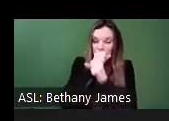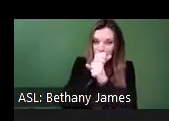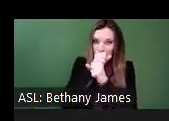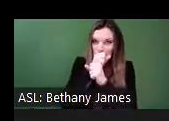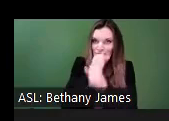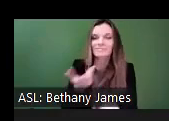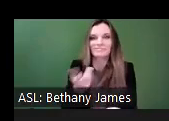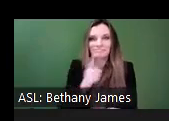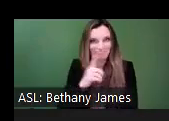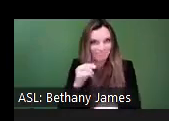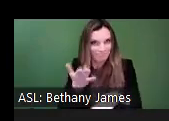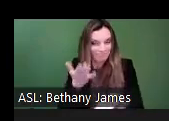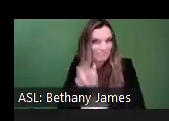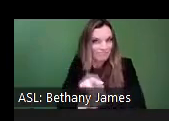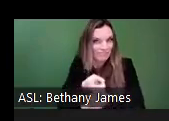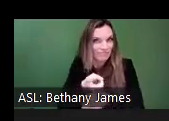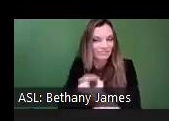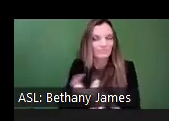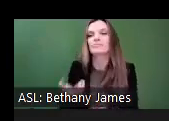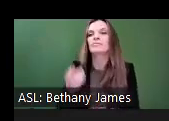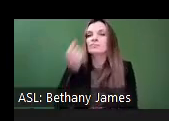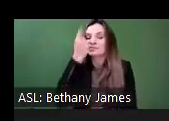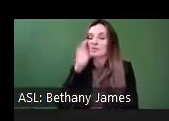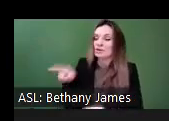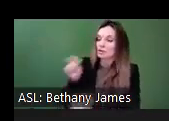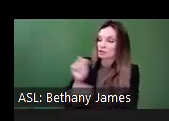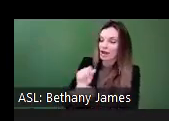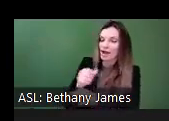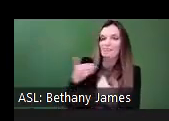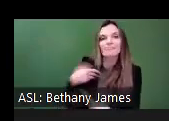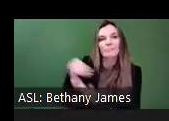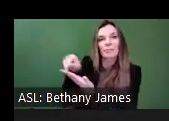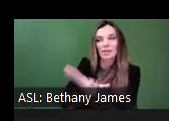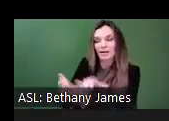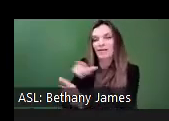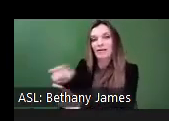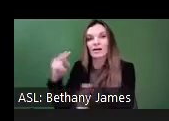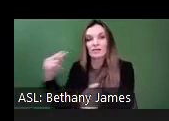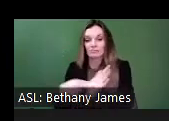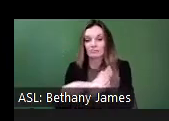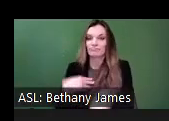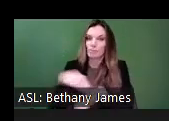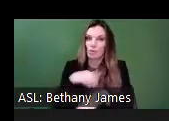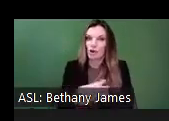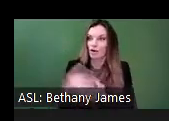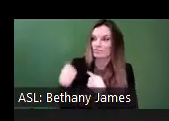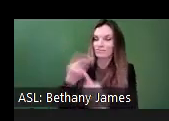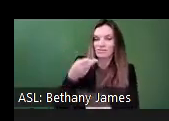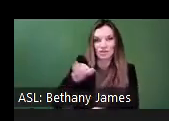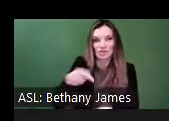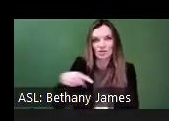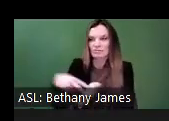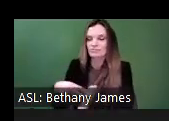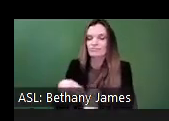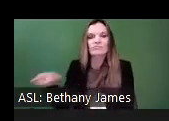that, and it has been deferred and dismissed, that's correct. But if it gets to the question of, have you had an